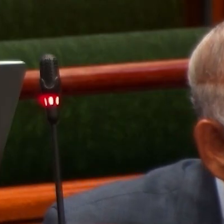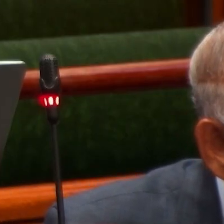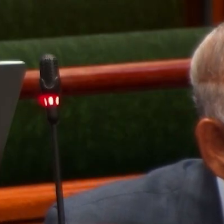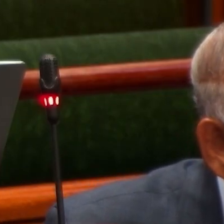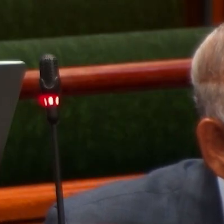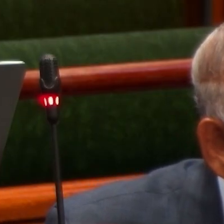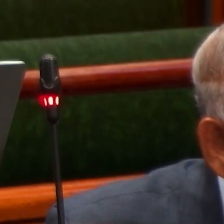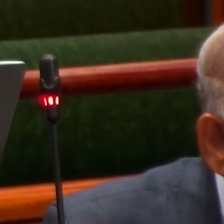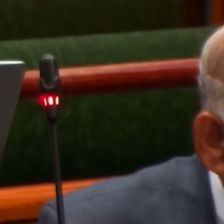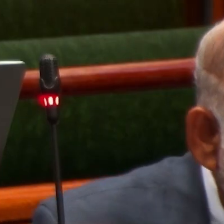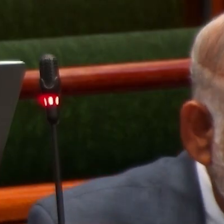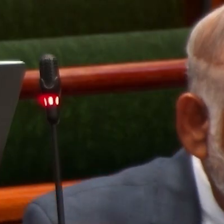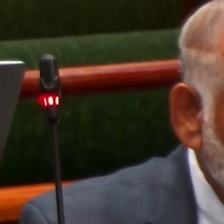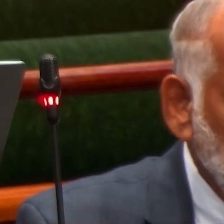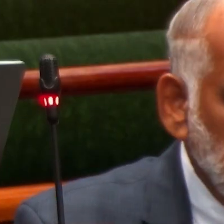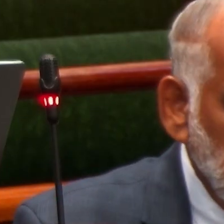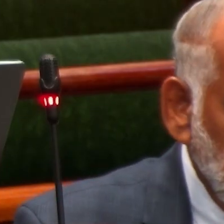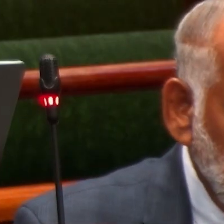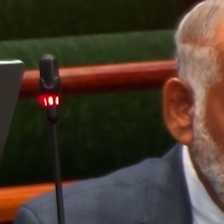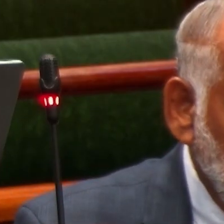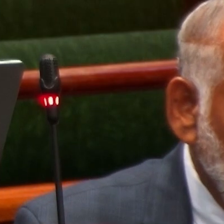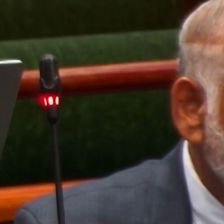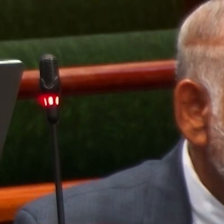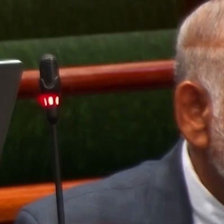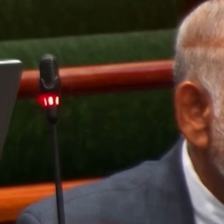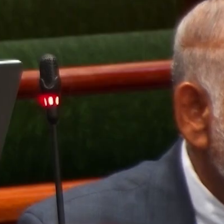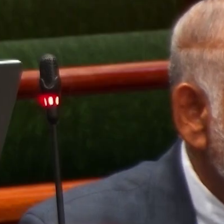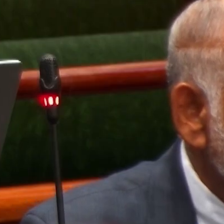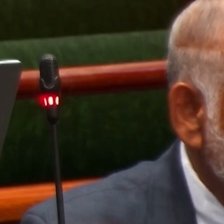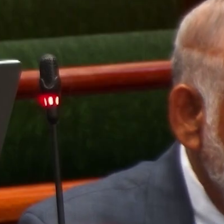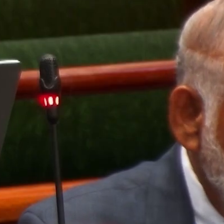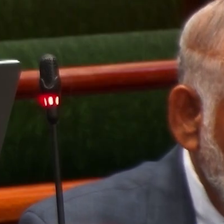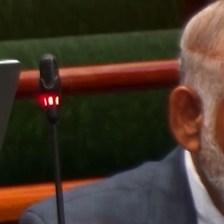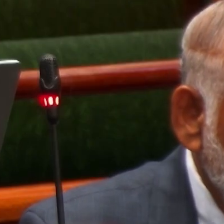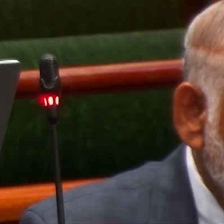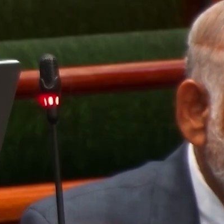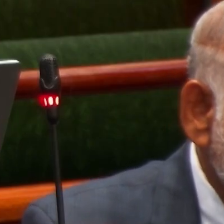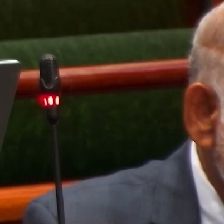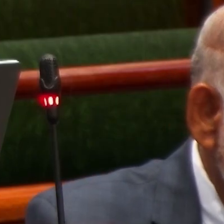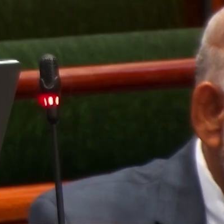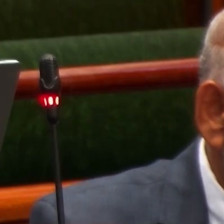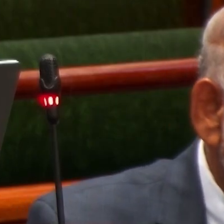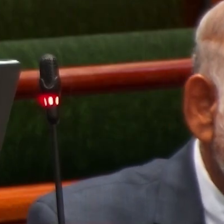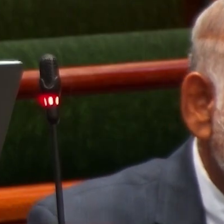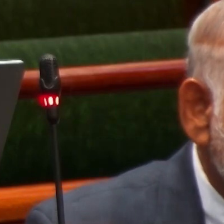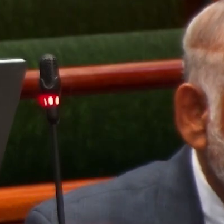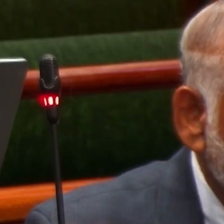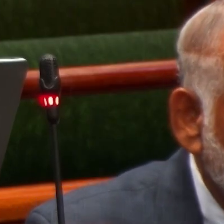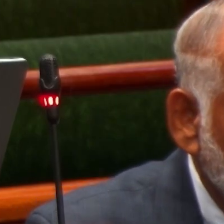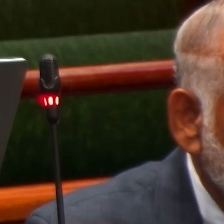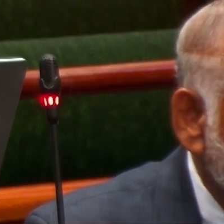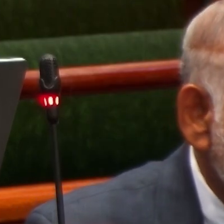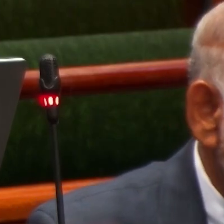extends beyond economic growth, requiring continued investment in the dignity, well-being, and potential of every Fijian.